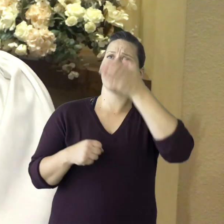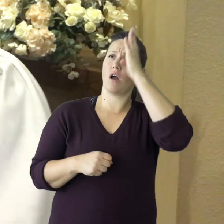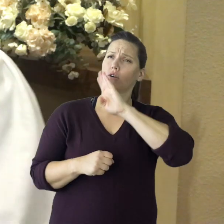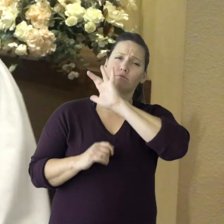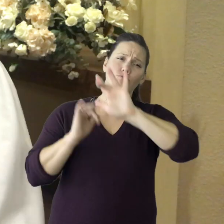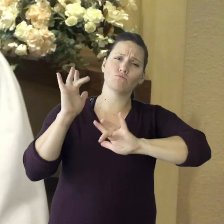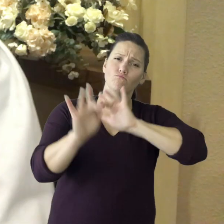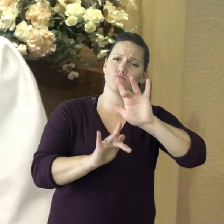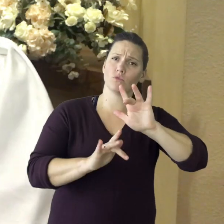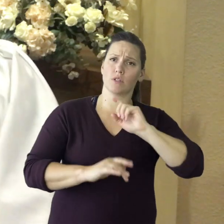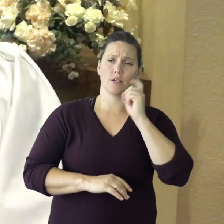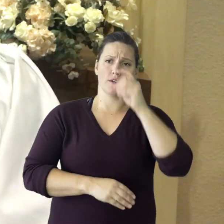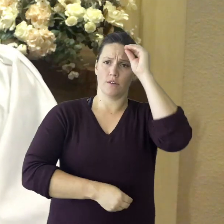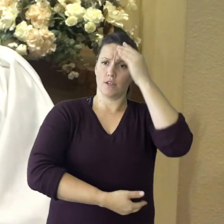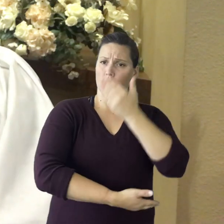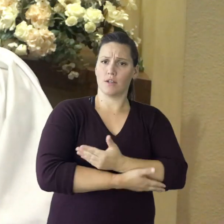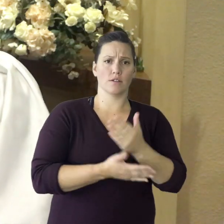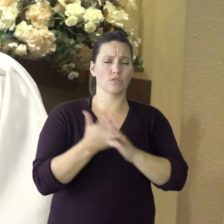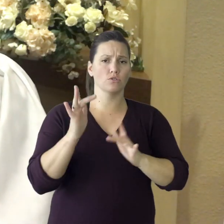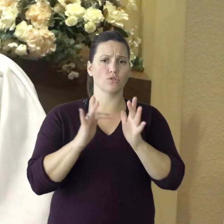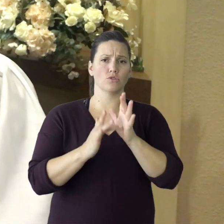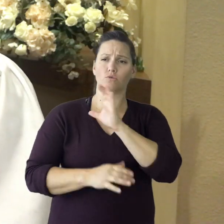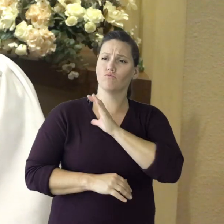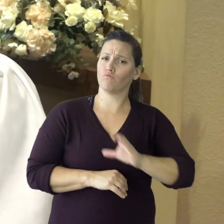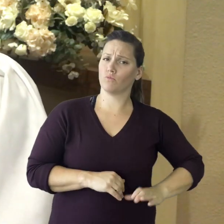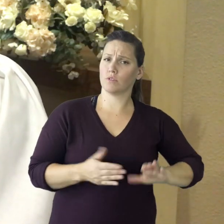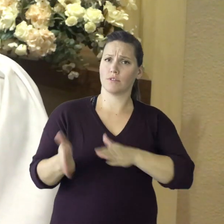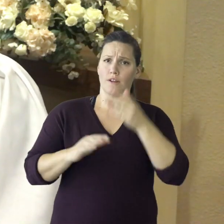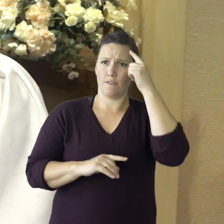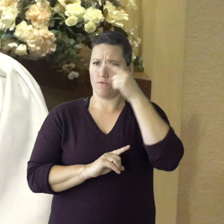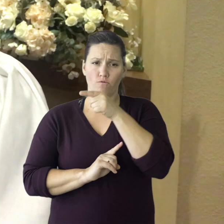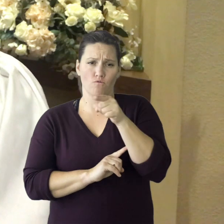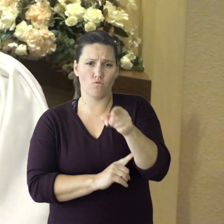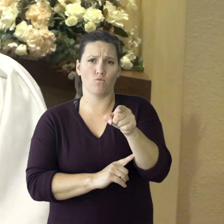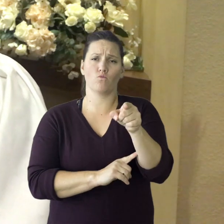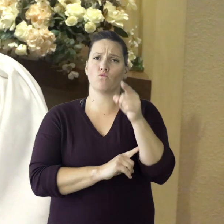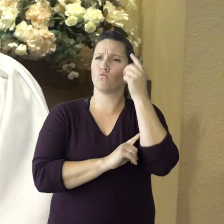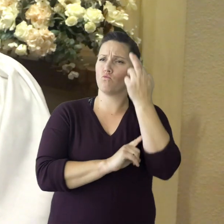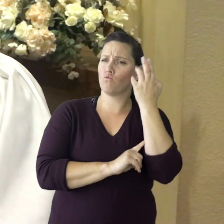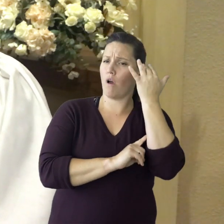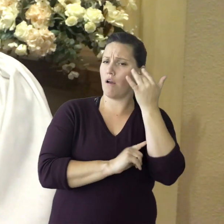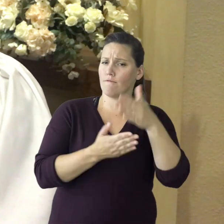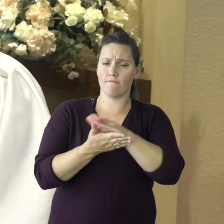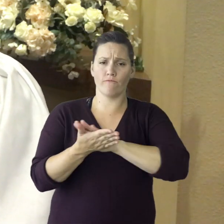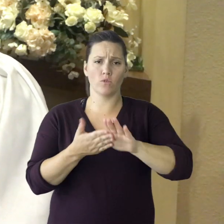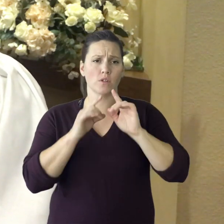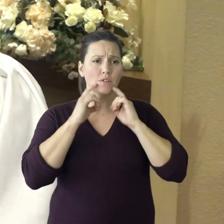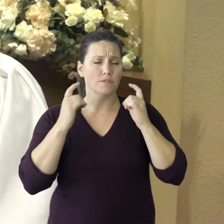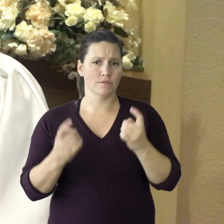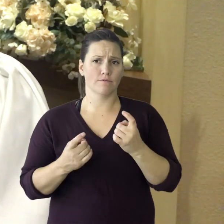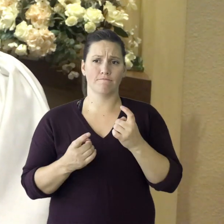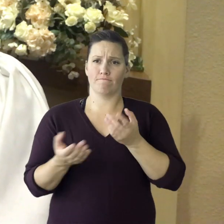Almighty God, in his mercy, has given his Son, Jesus Christ, to die for you, and for his sake he forgives you all of your